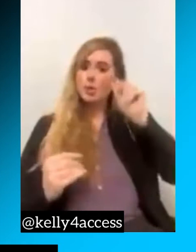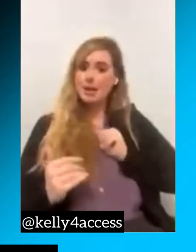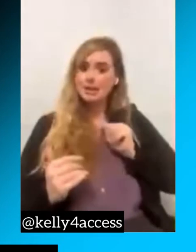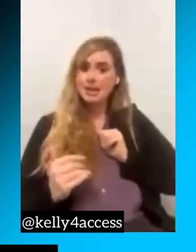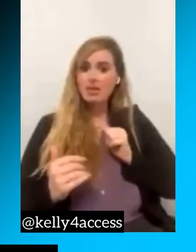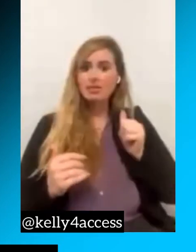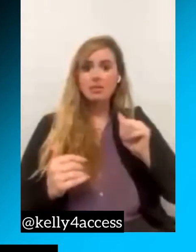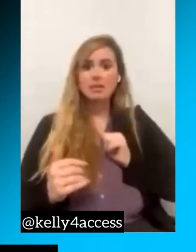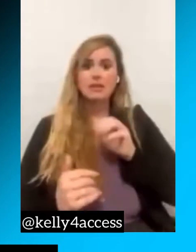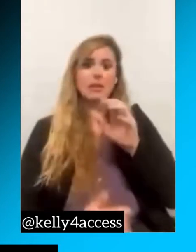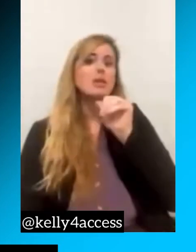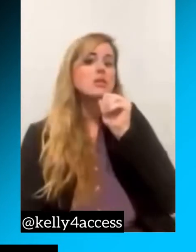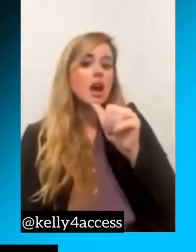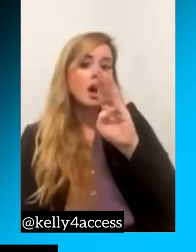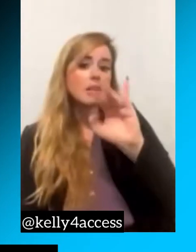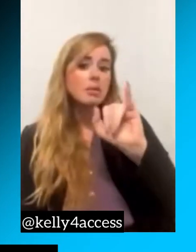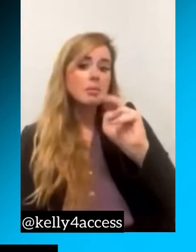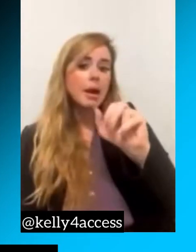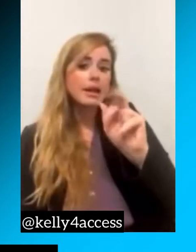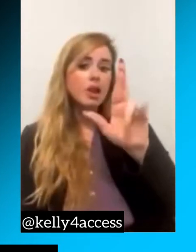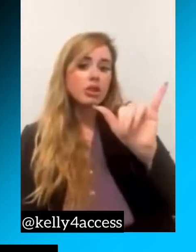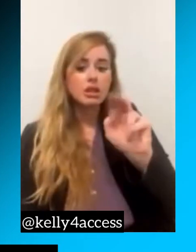I never make assumptions about